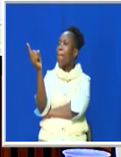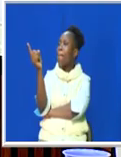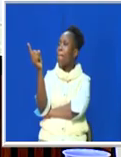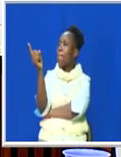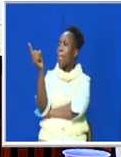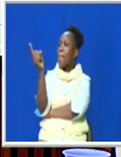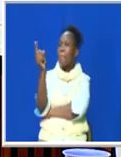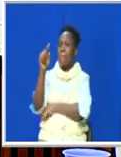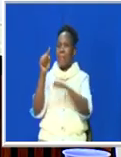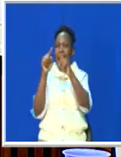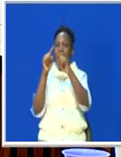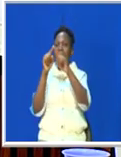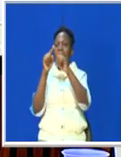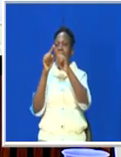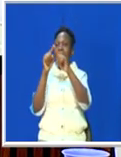It's a rectangle.